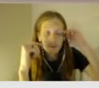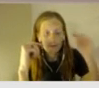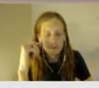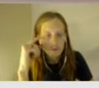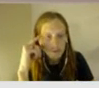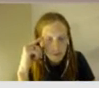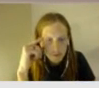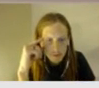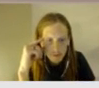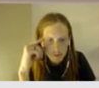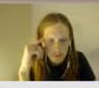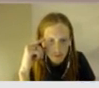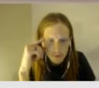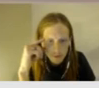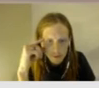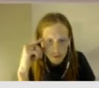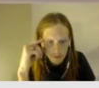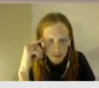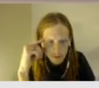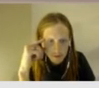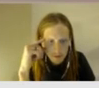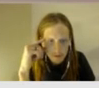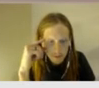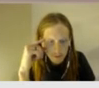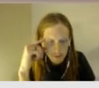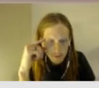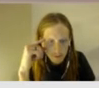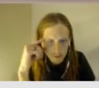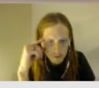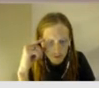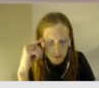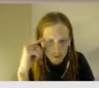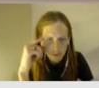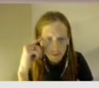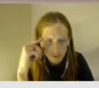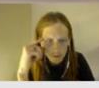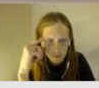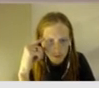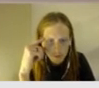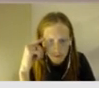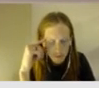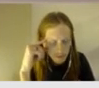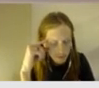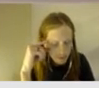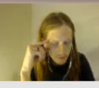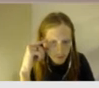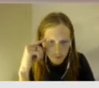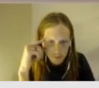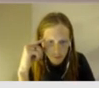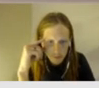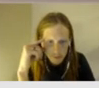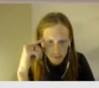I would say find where you are comfortable and use that as your entry point. And get good at